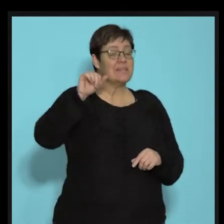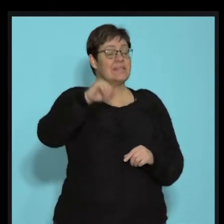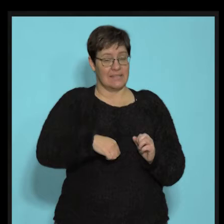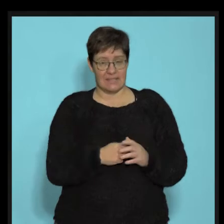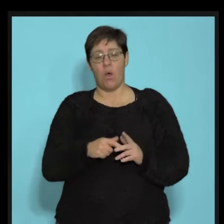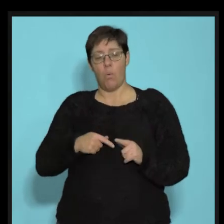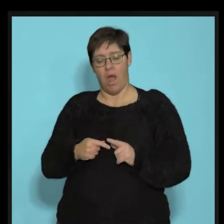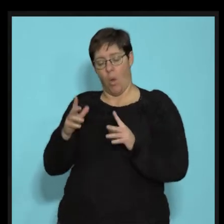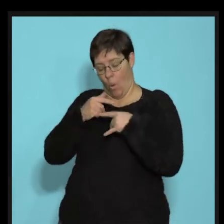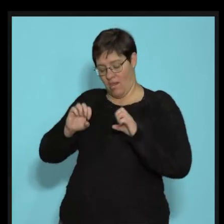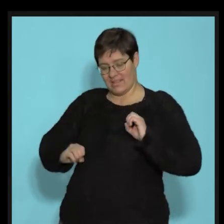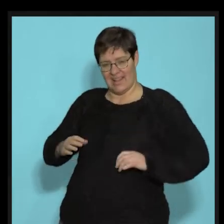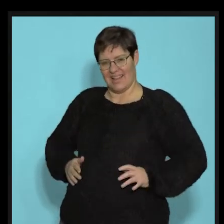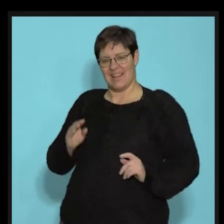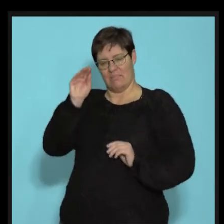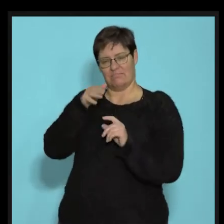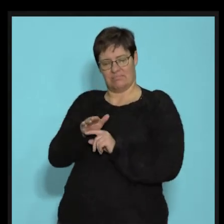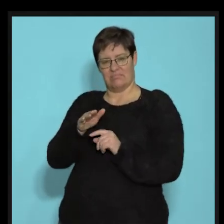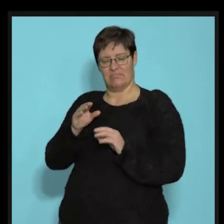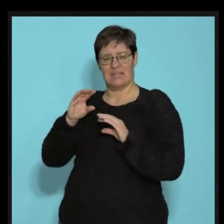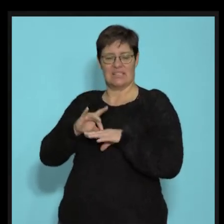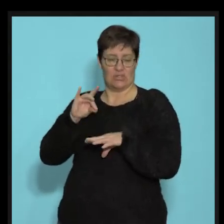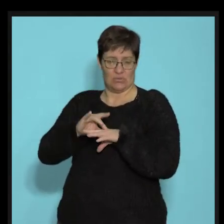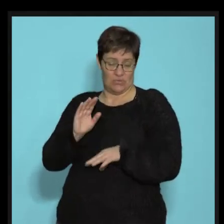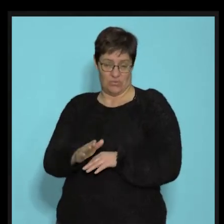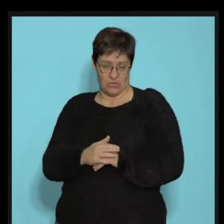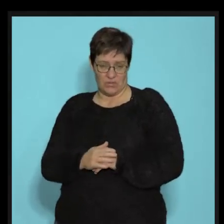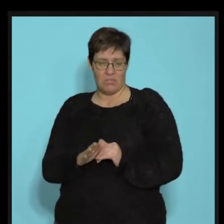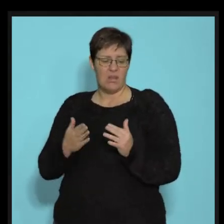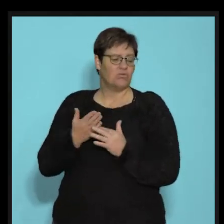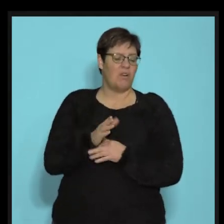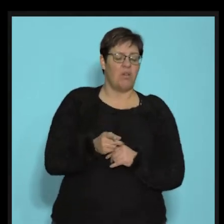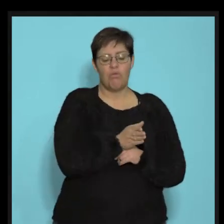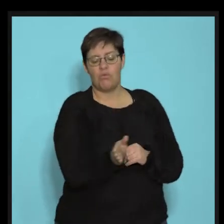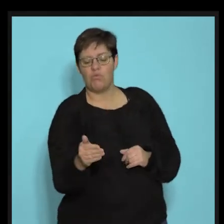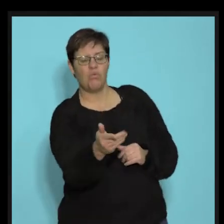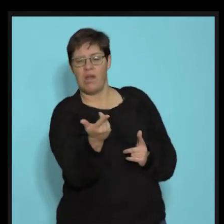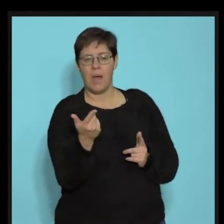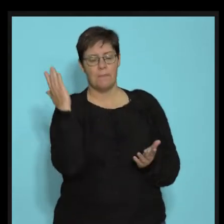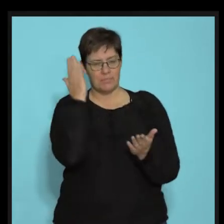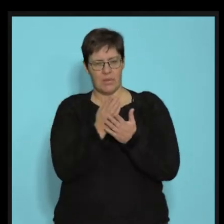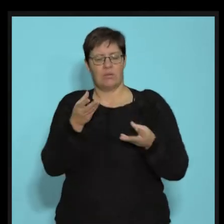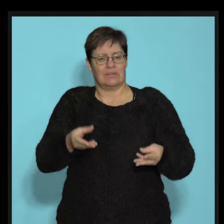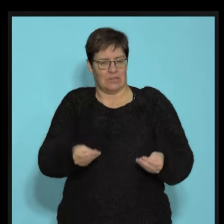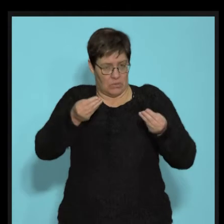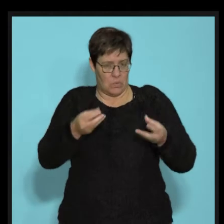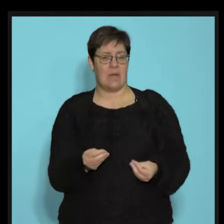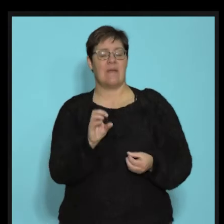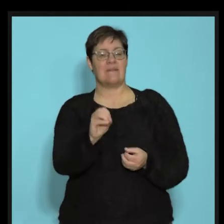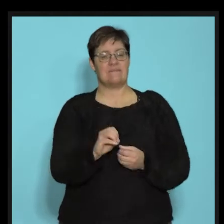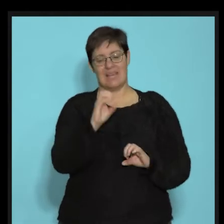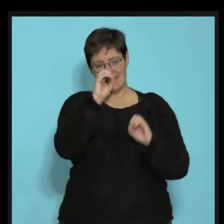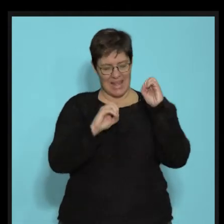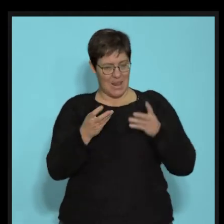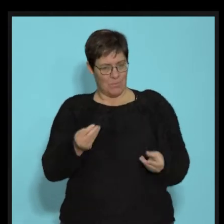all of the cells. We don't need to travel through a certain area. It's going to be moist. The cells are moist.